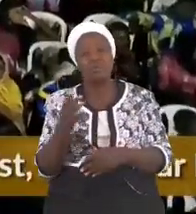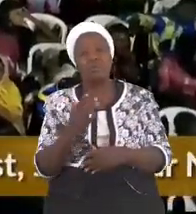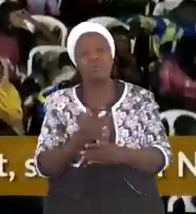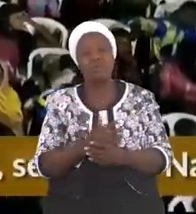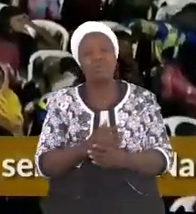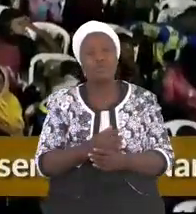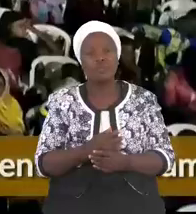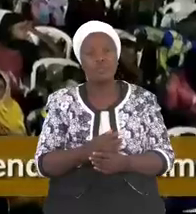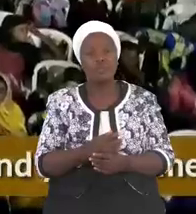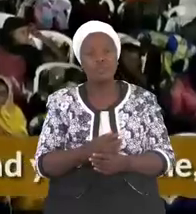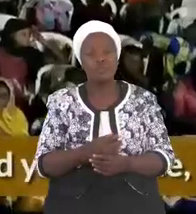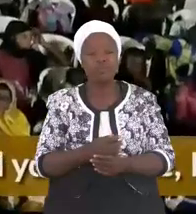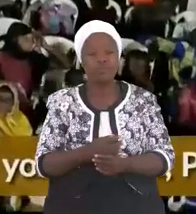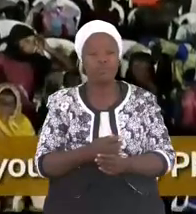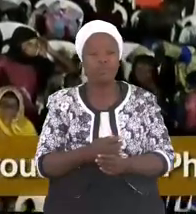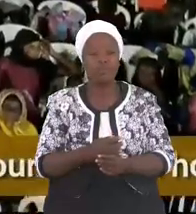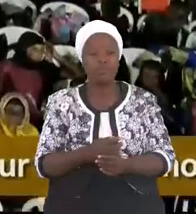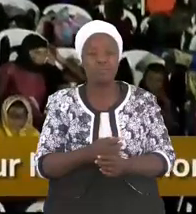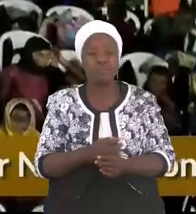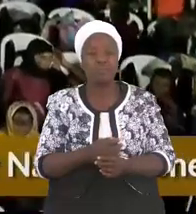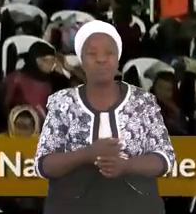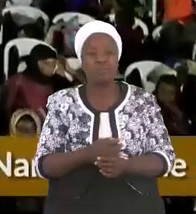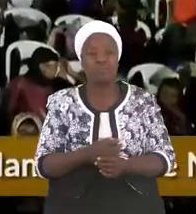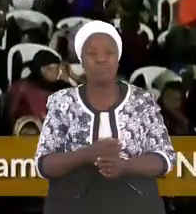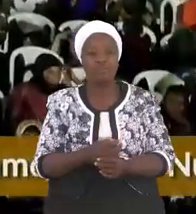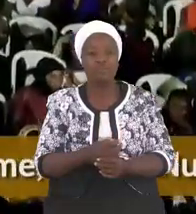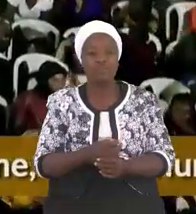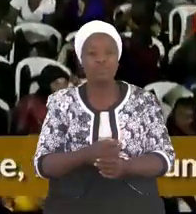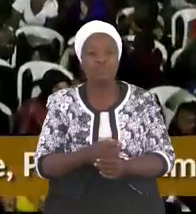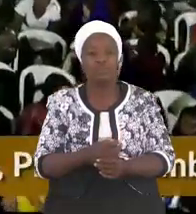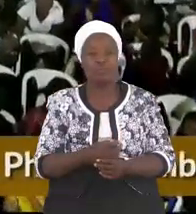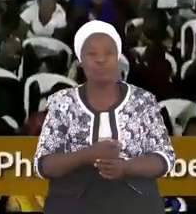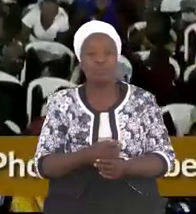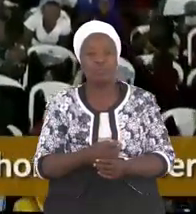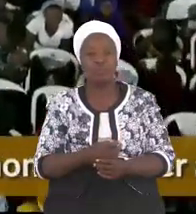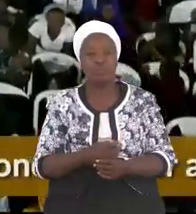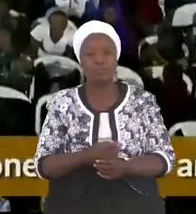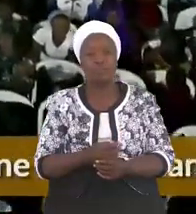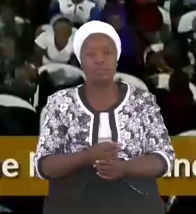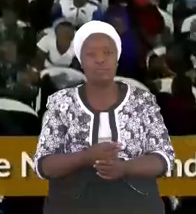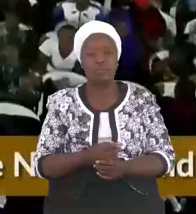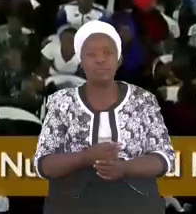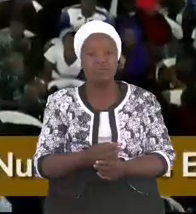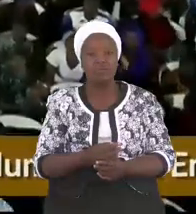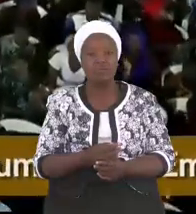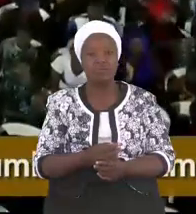In the language church, let's explain to them correctly and